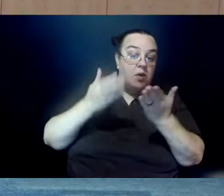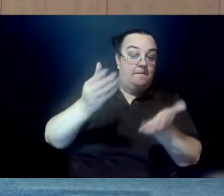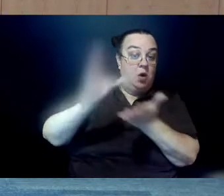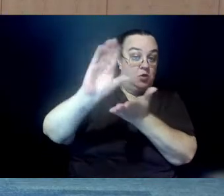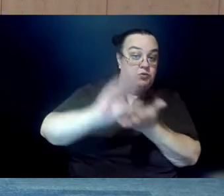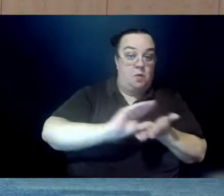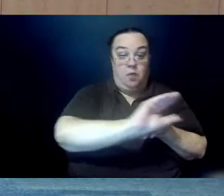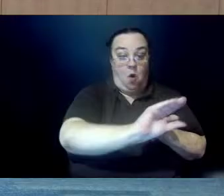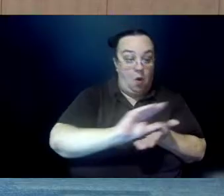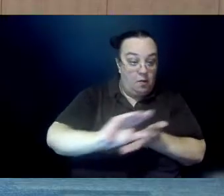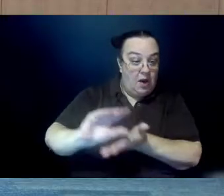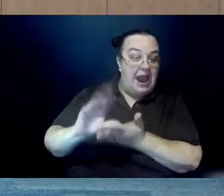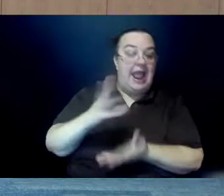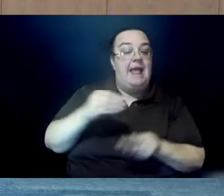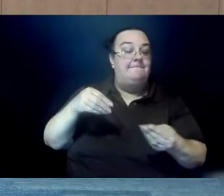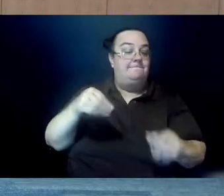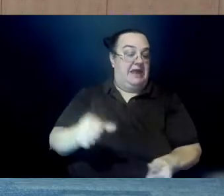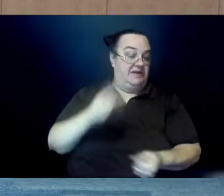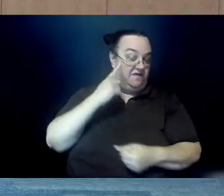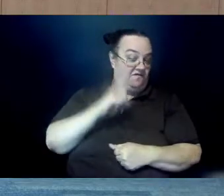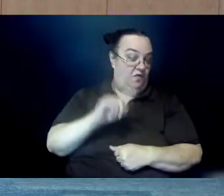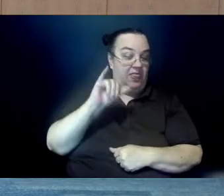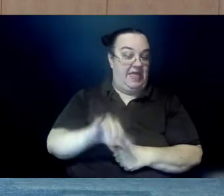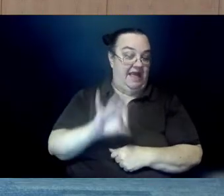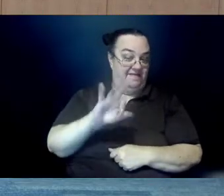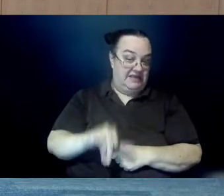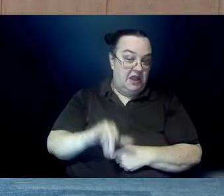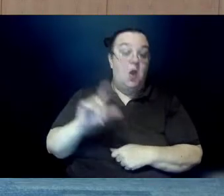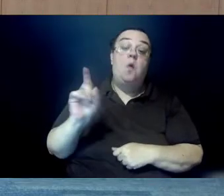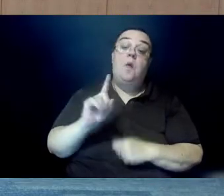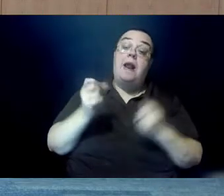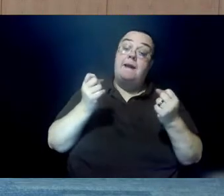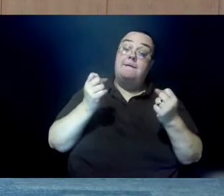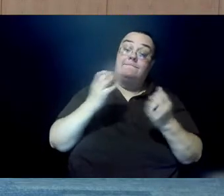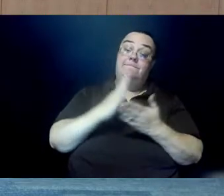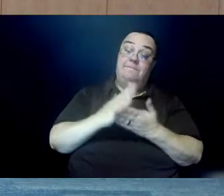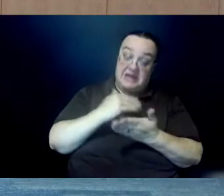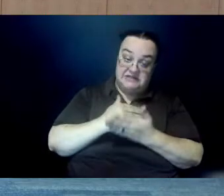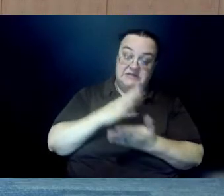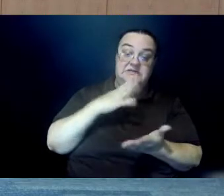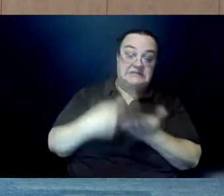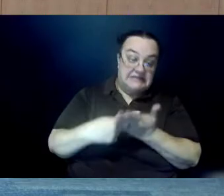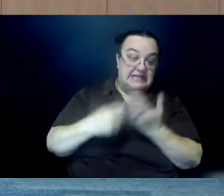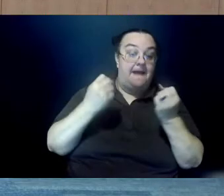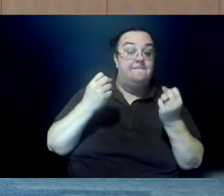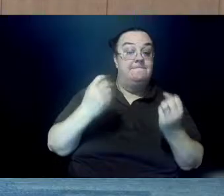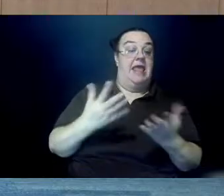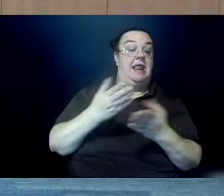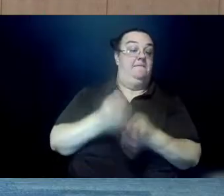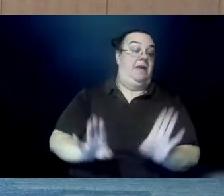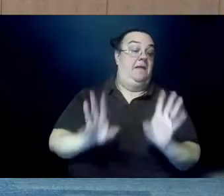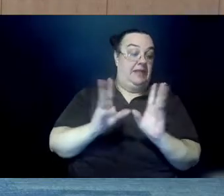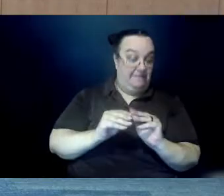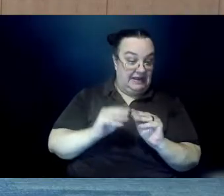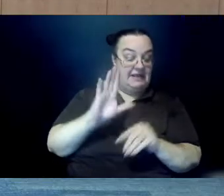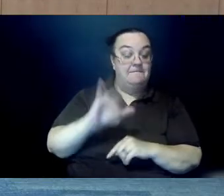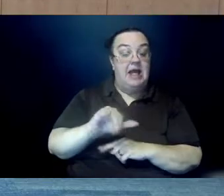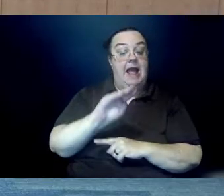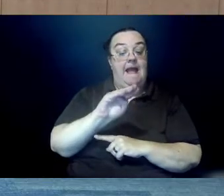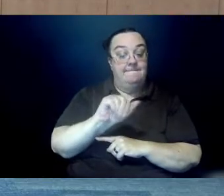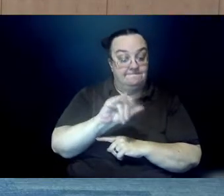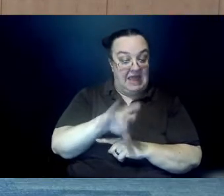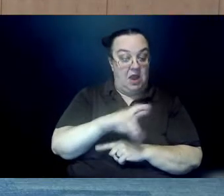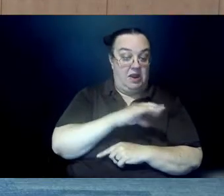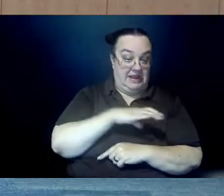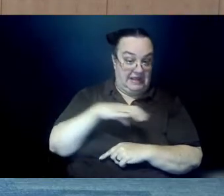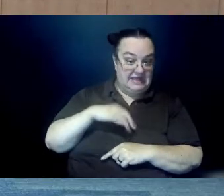And whereas said budget, as discussed at numerous public meetings by the Mayor and Council, is attached hereto as Exhibit A, now therefore be